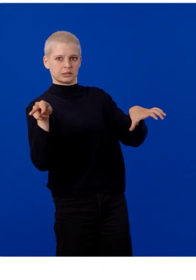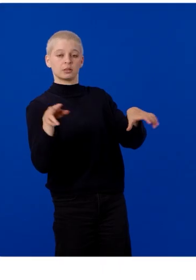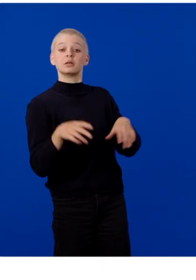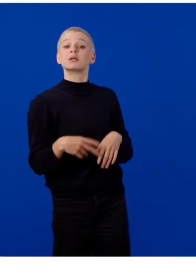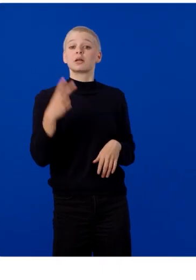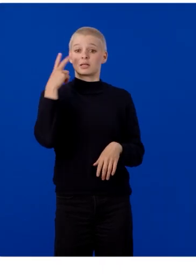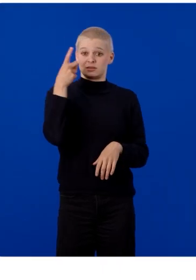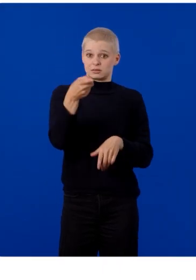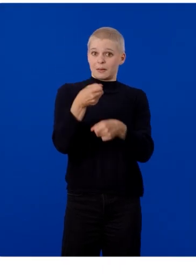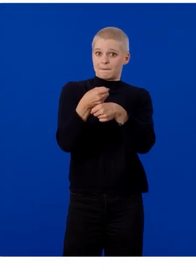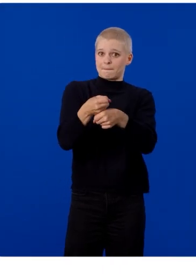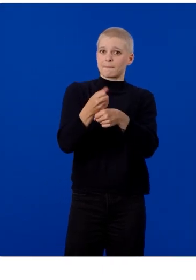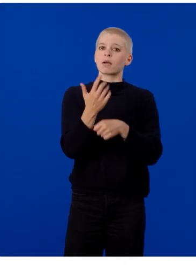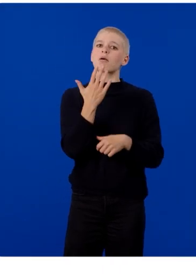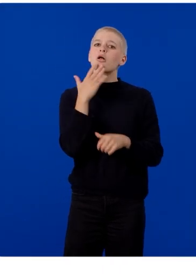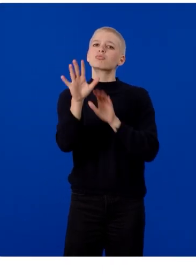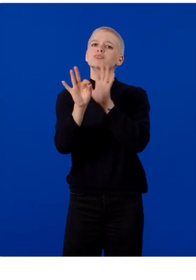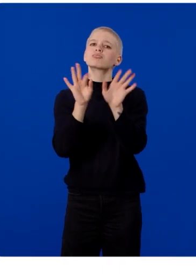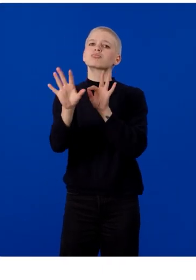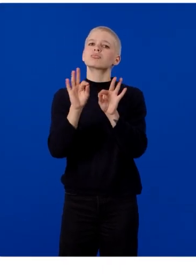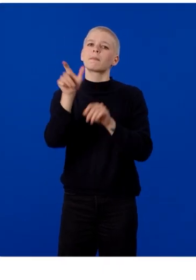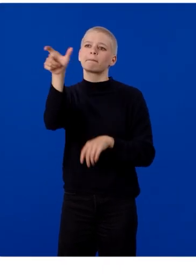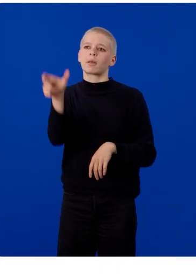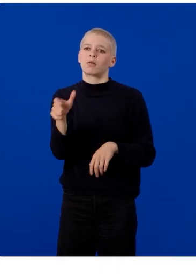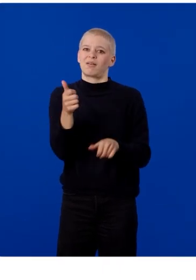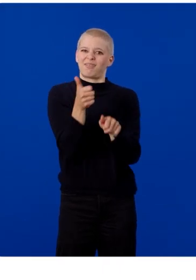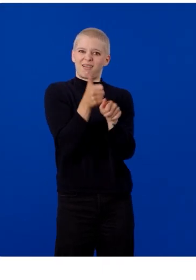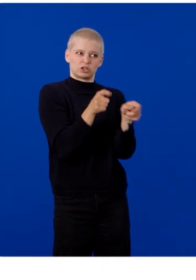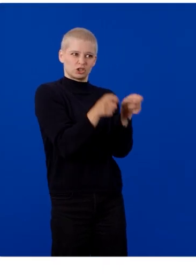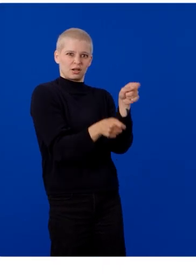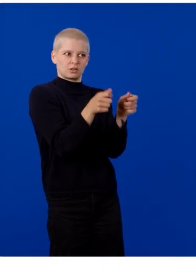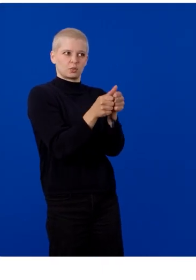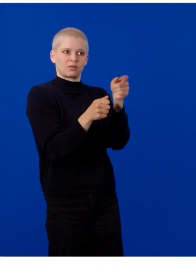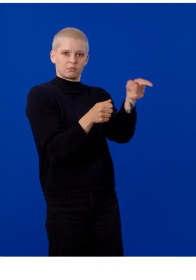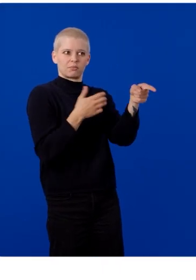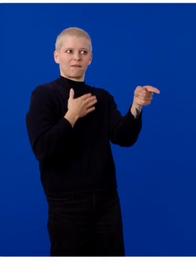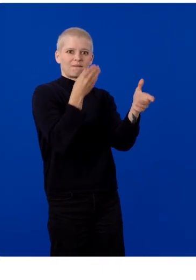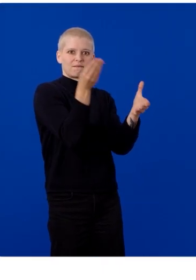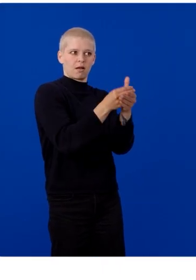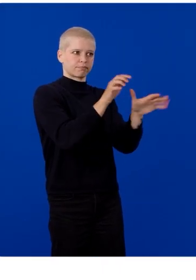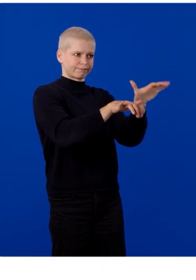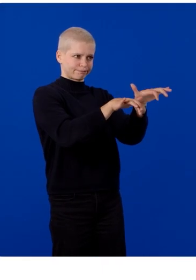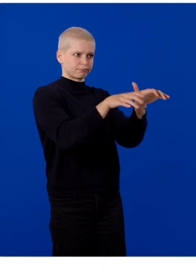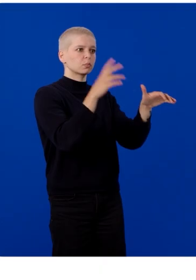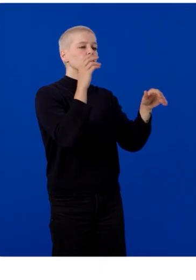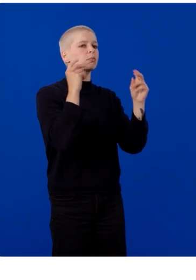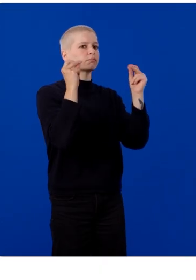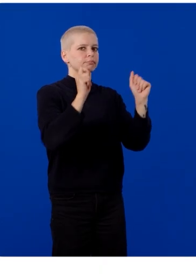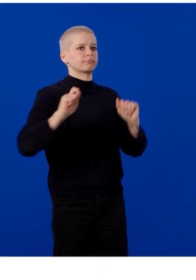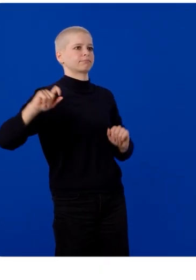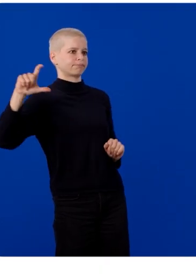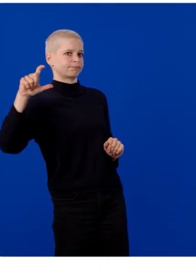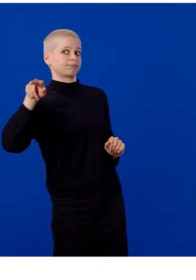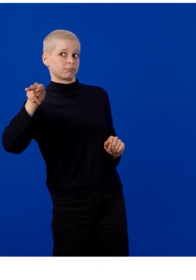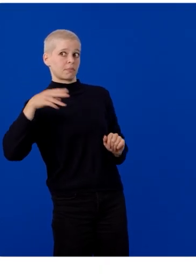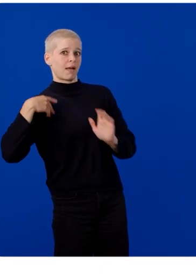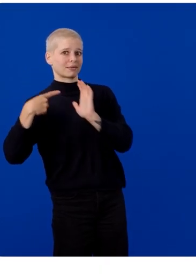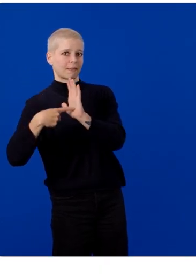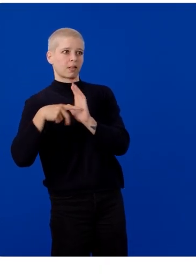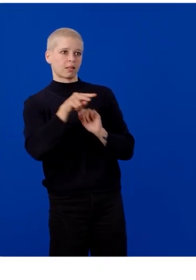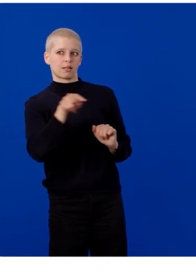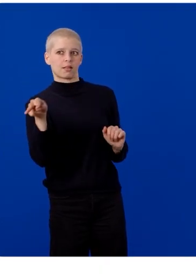color selector panel. Every change I make in a UIKit ML file instantly appears in the preview panel. Pretty cool,